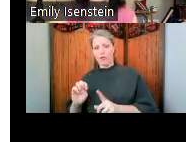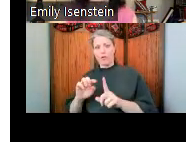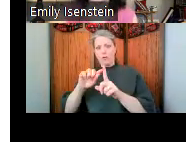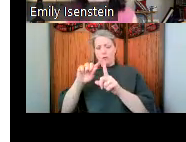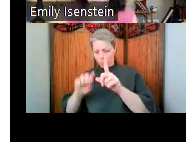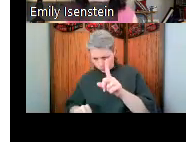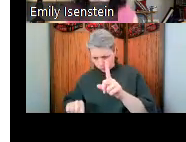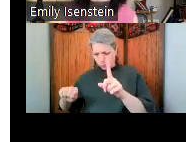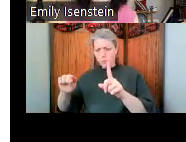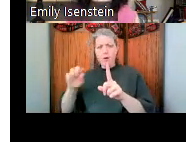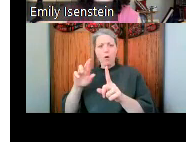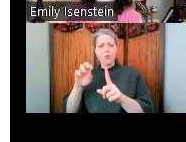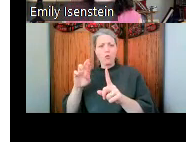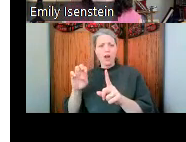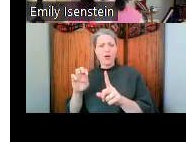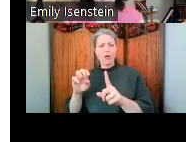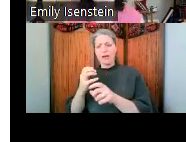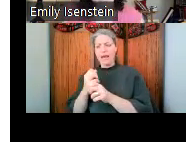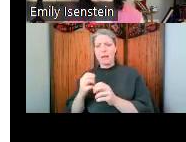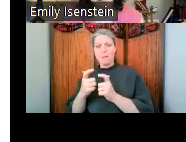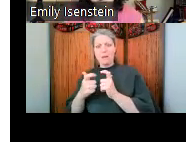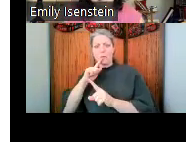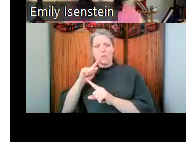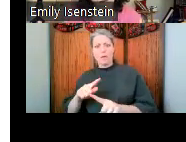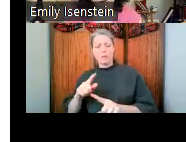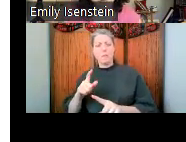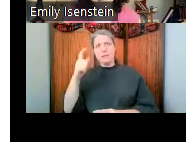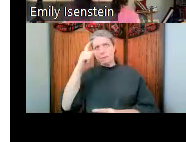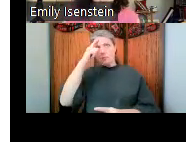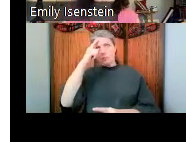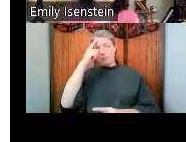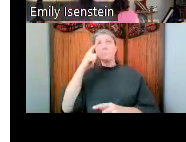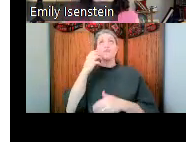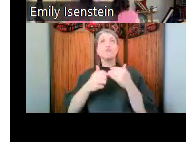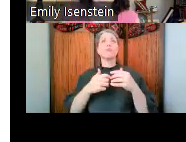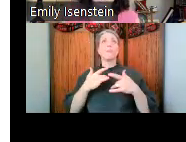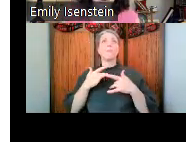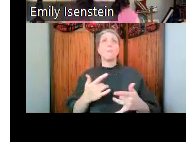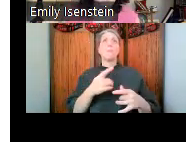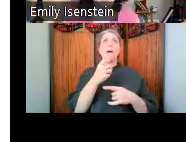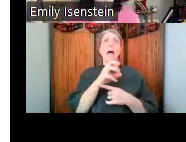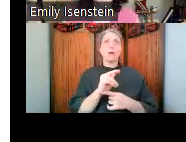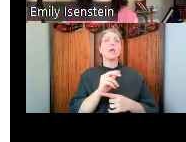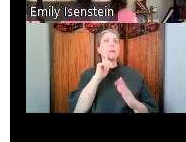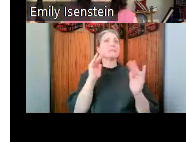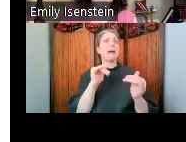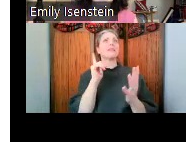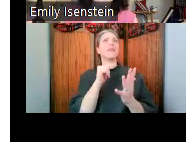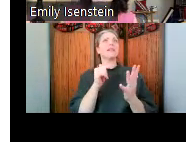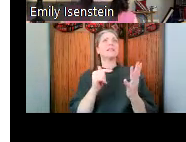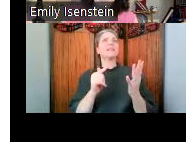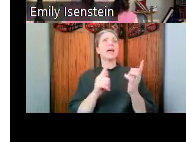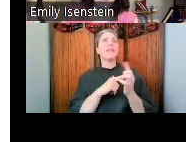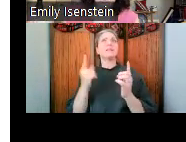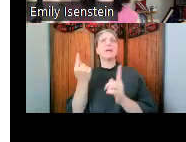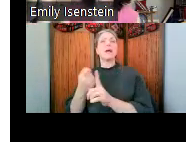to get a bigger response because the brain has kind of built up this pattern of what it's going to expect. And when something defies